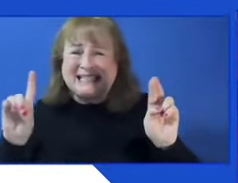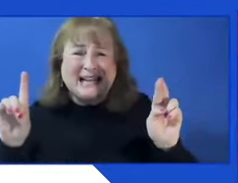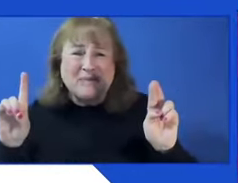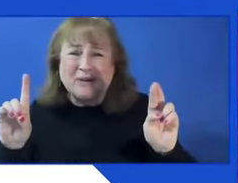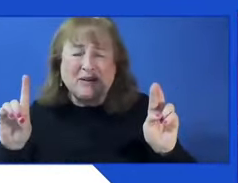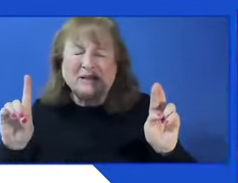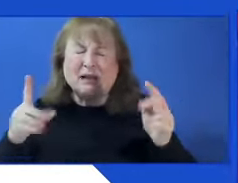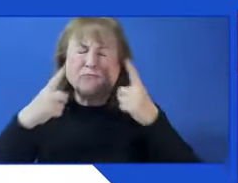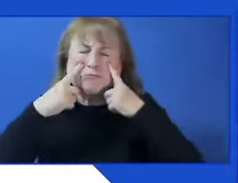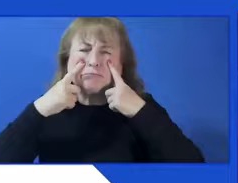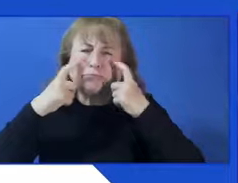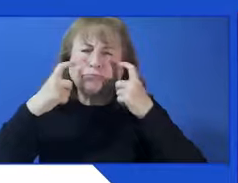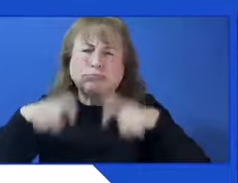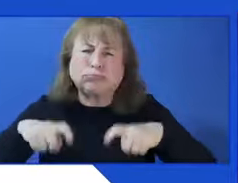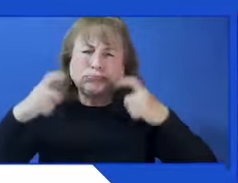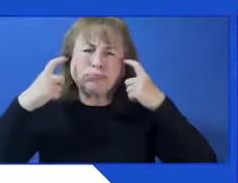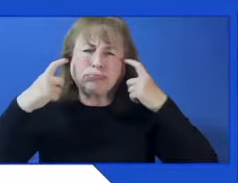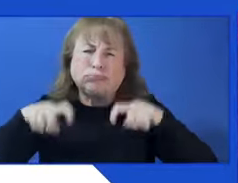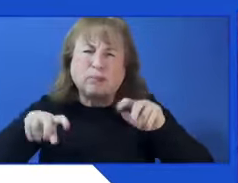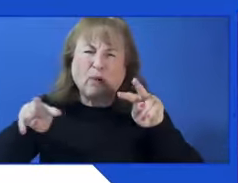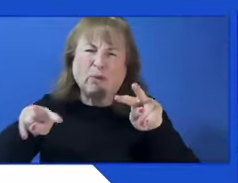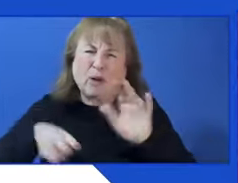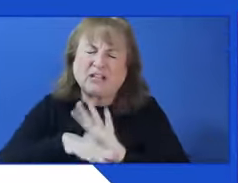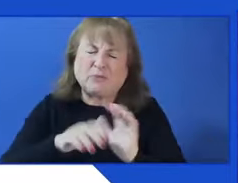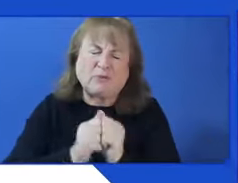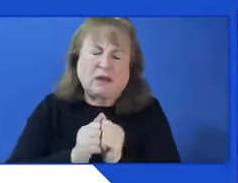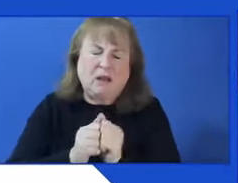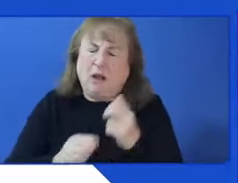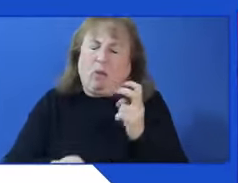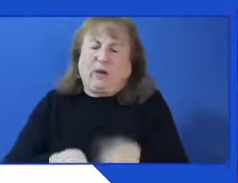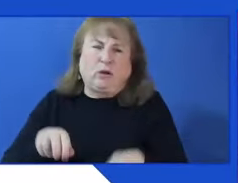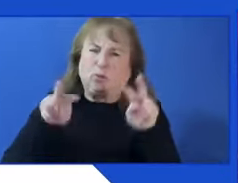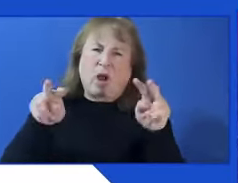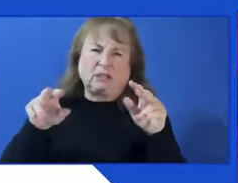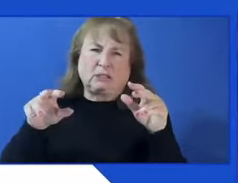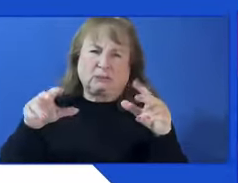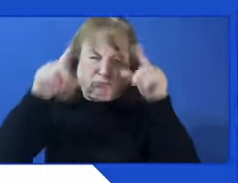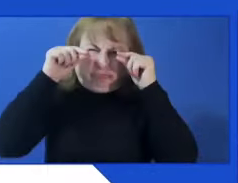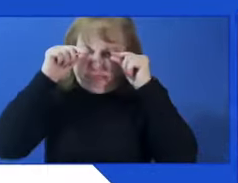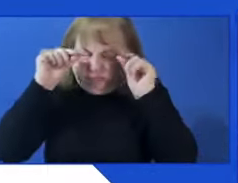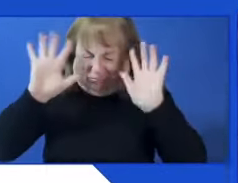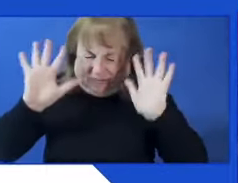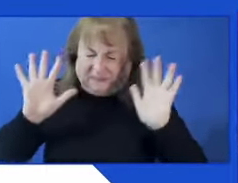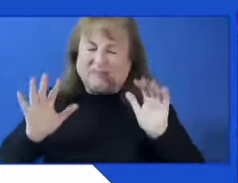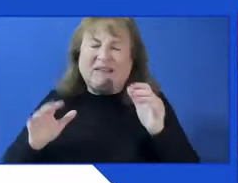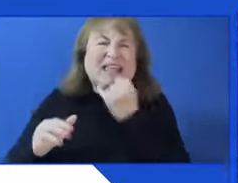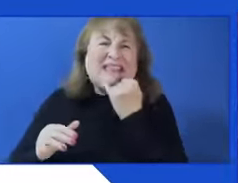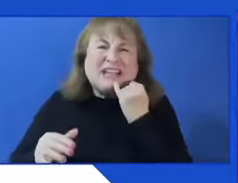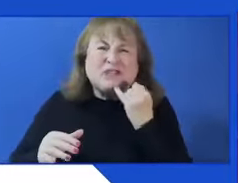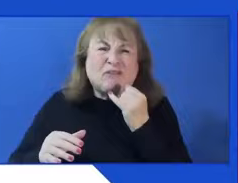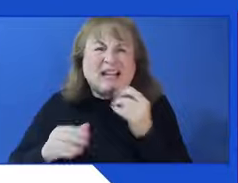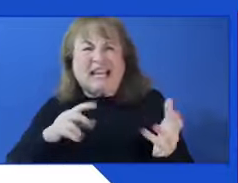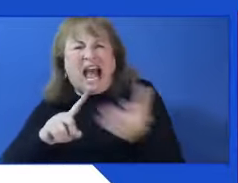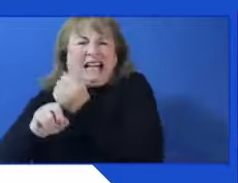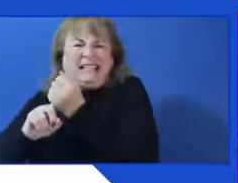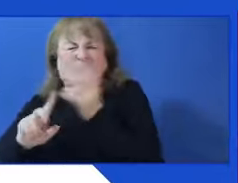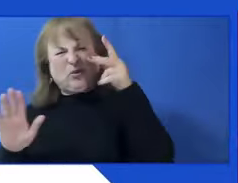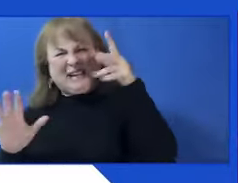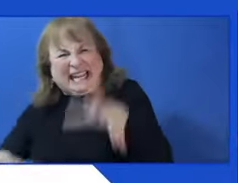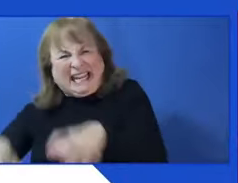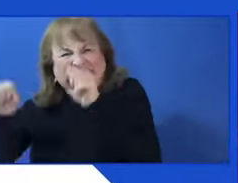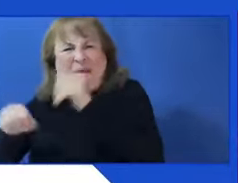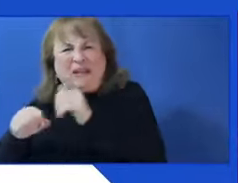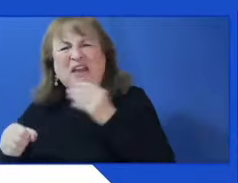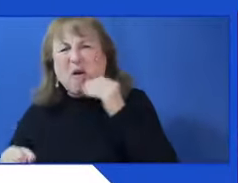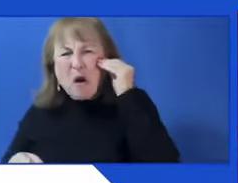they wept as we watched the film together. Most couldn't sit through it. These Israeli hostages were kidnapped in their homes by barbaric Hamas